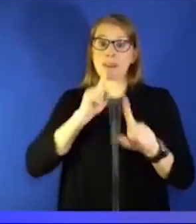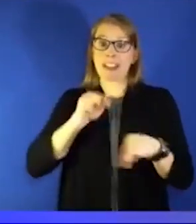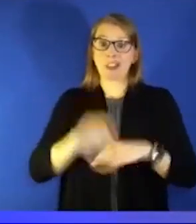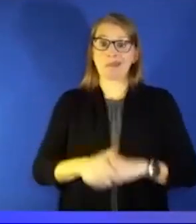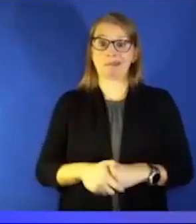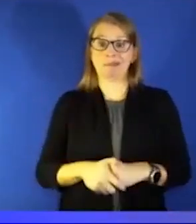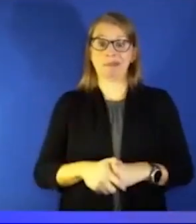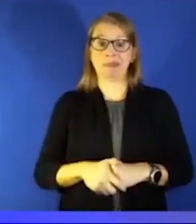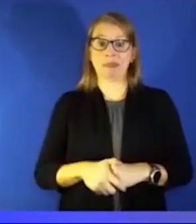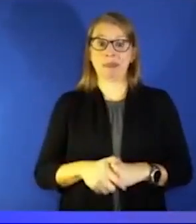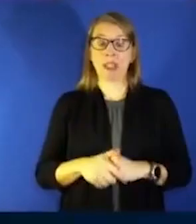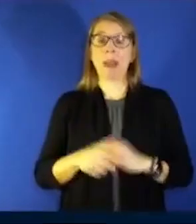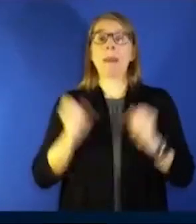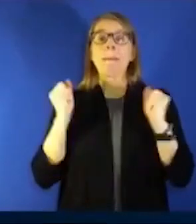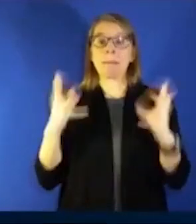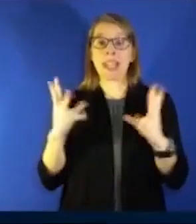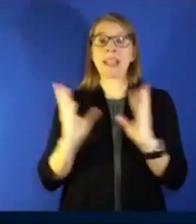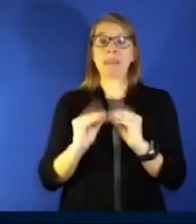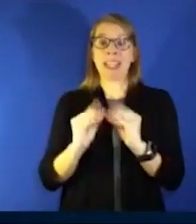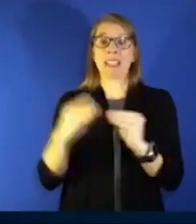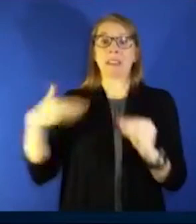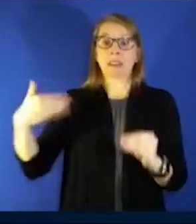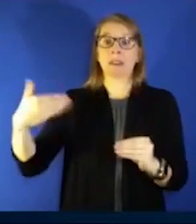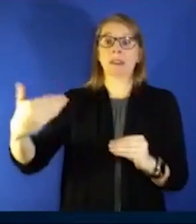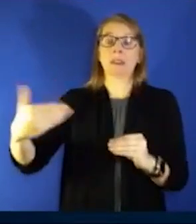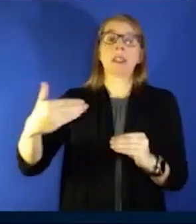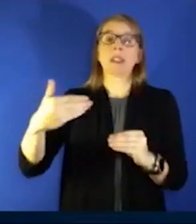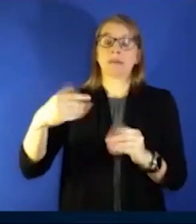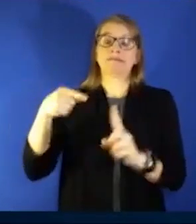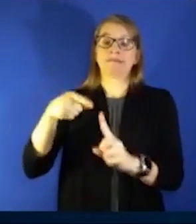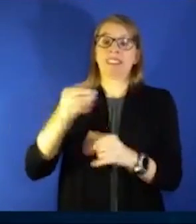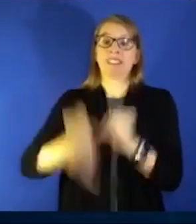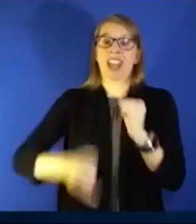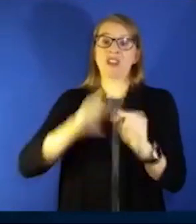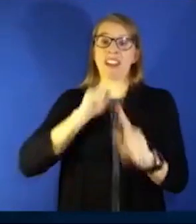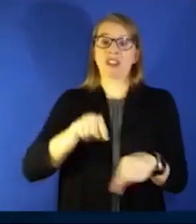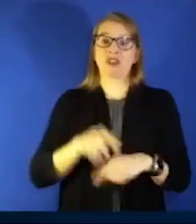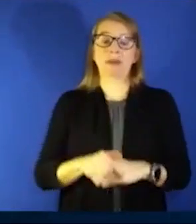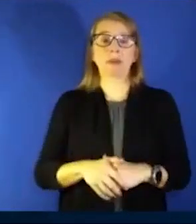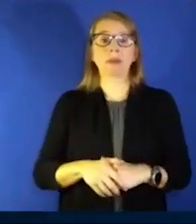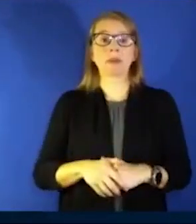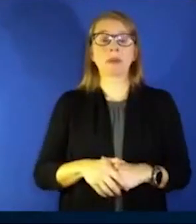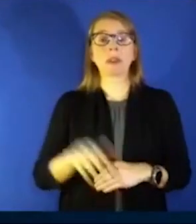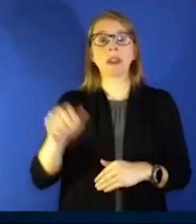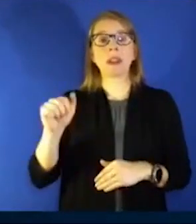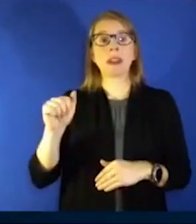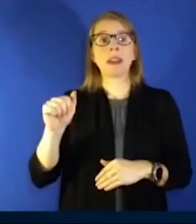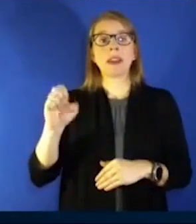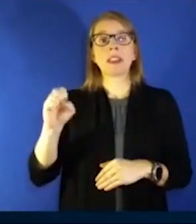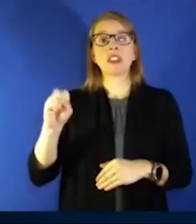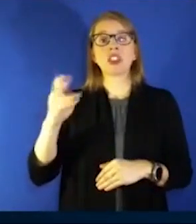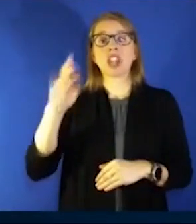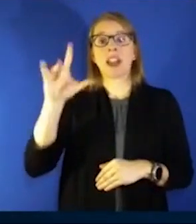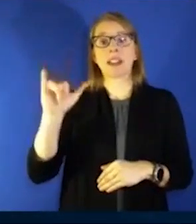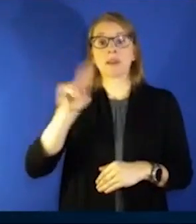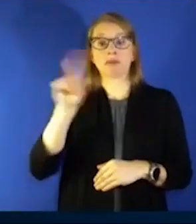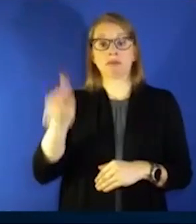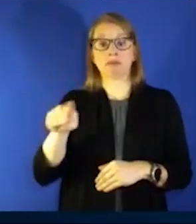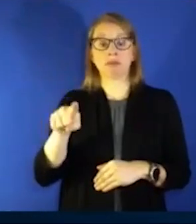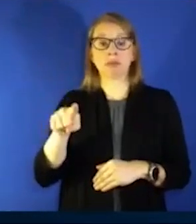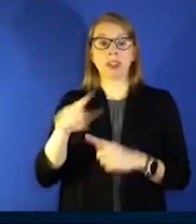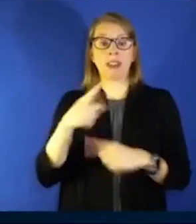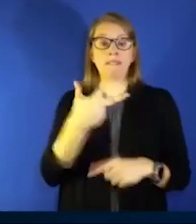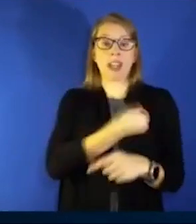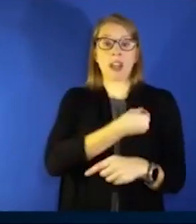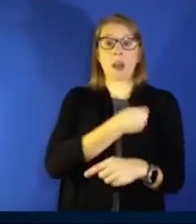meetings. So, okay. So, Allie has a question. on that same line, what about vaccinated pregnant moms